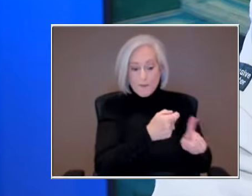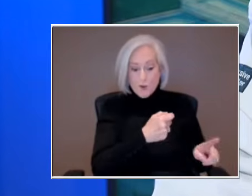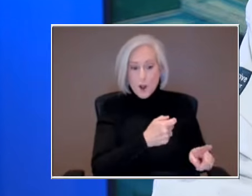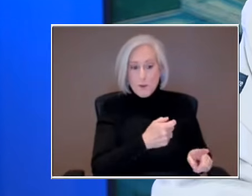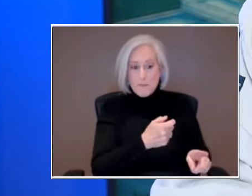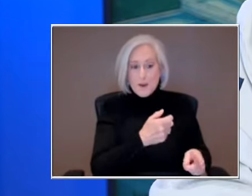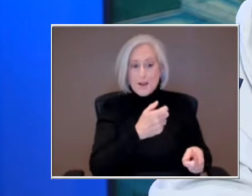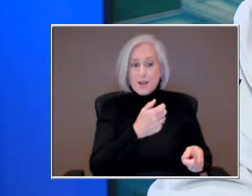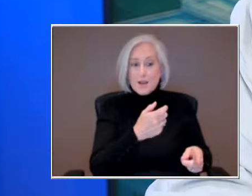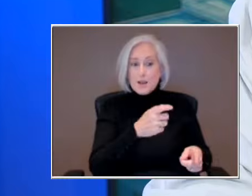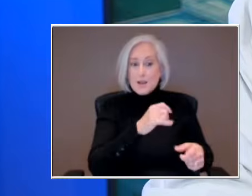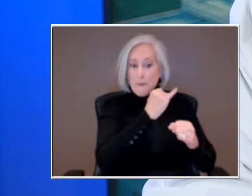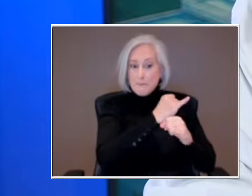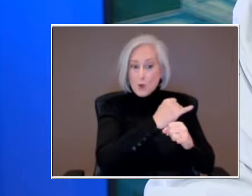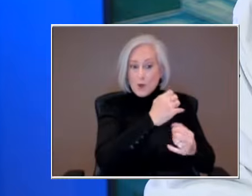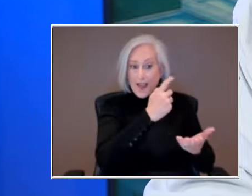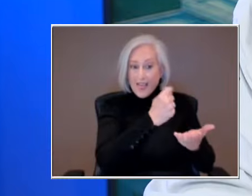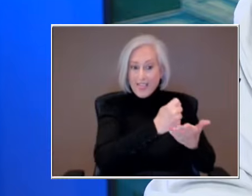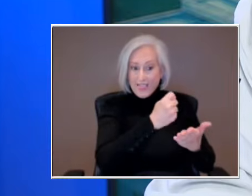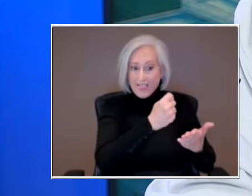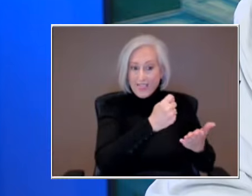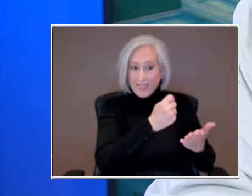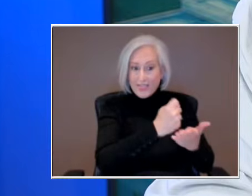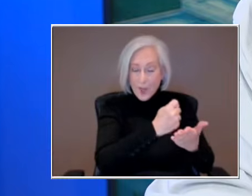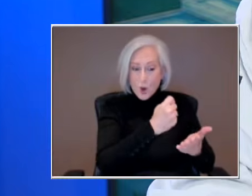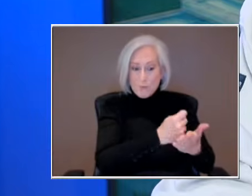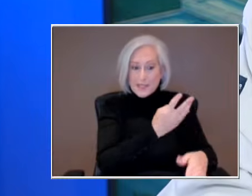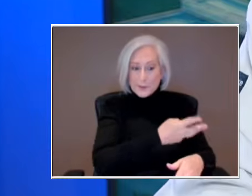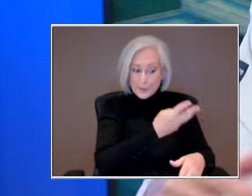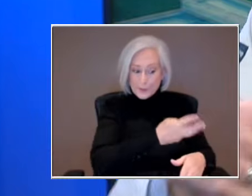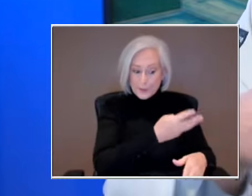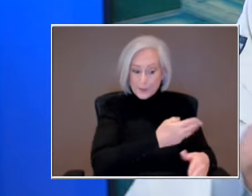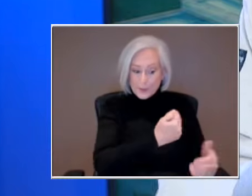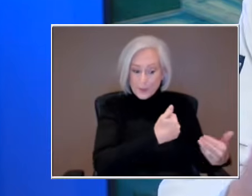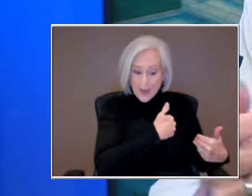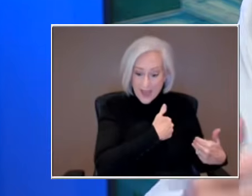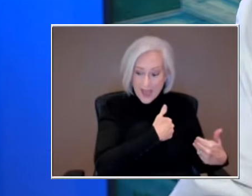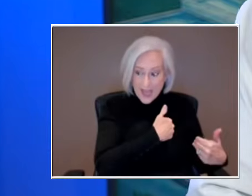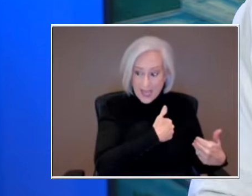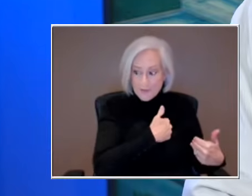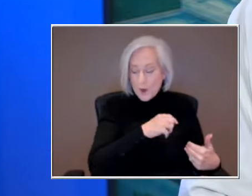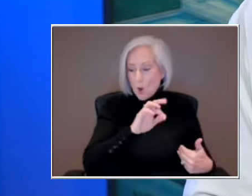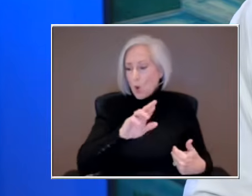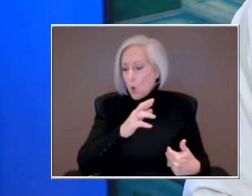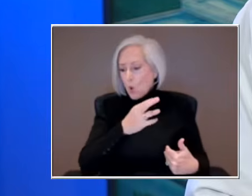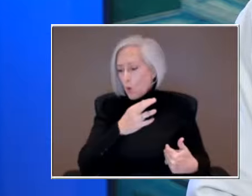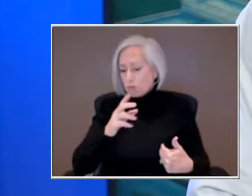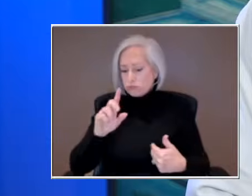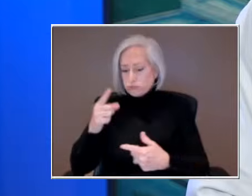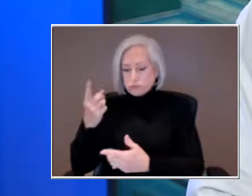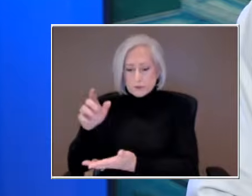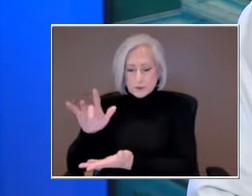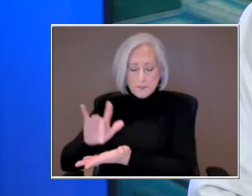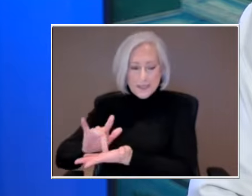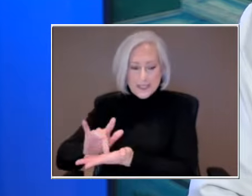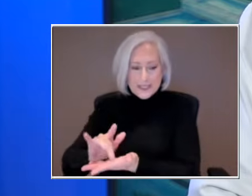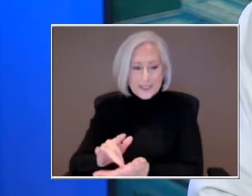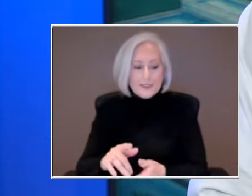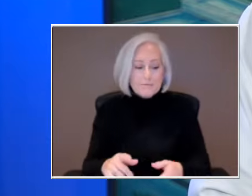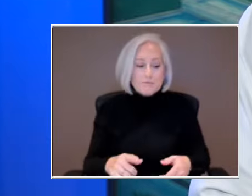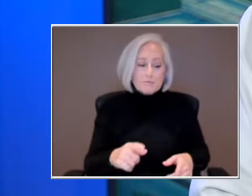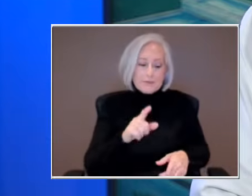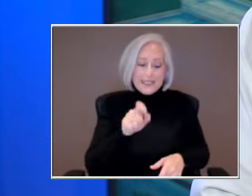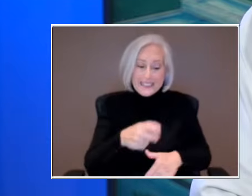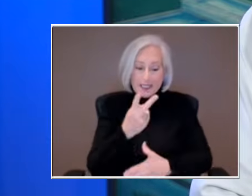And he needs the pills. And frankly, he needed the immunotherapy too. He did see one of my colleagues, Dr. Mark Hoffman,